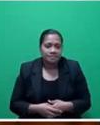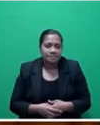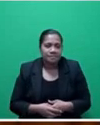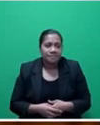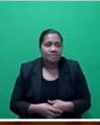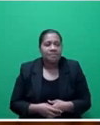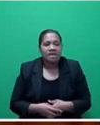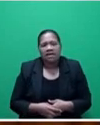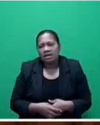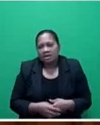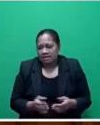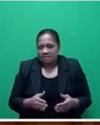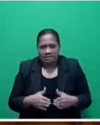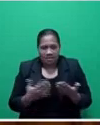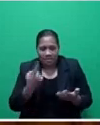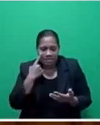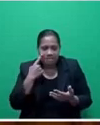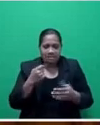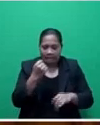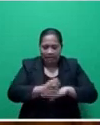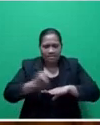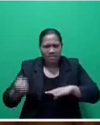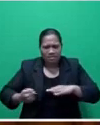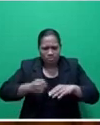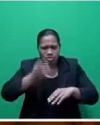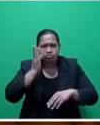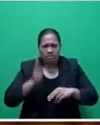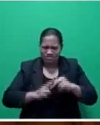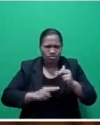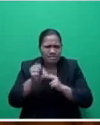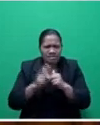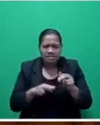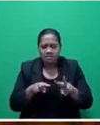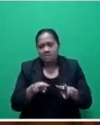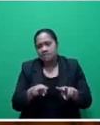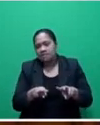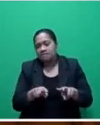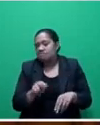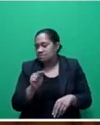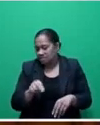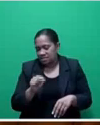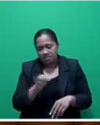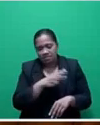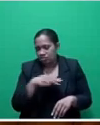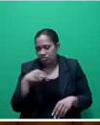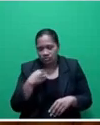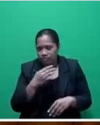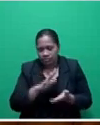government schools in terms of the school buildings. There is a need for Ministry of Education to look more into